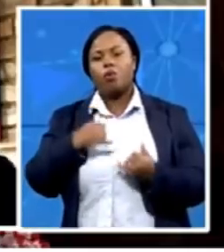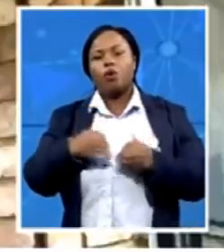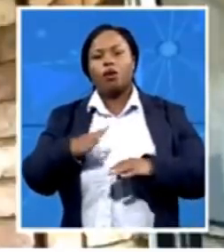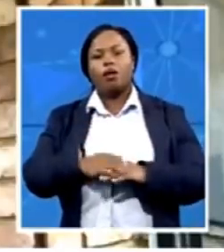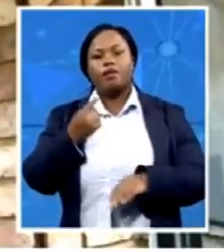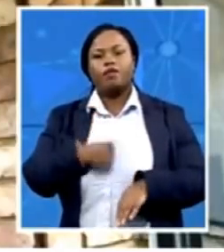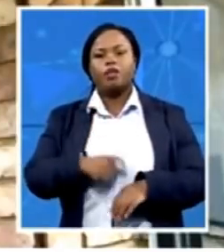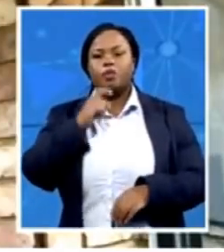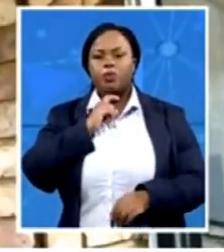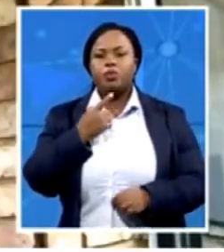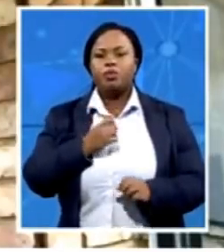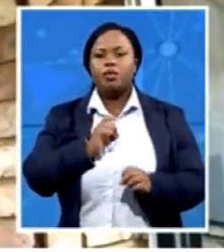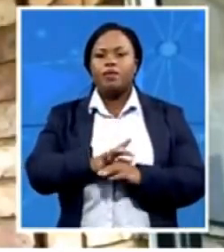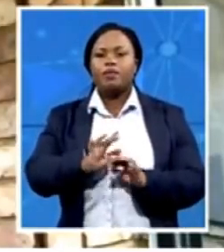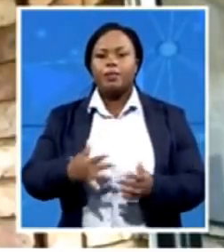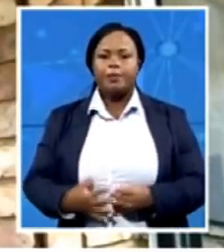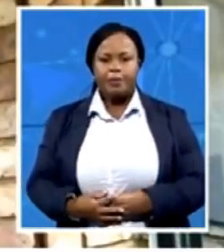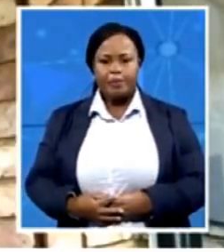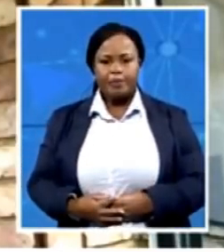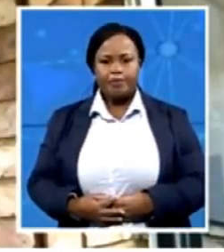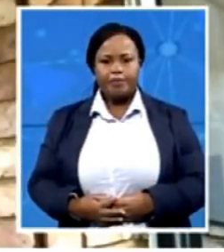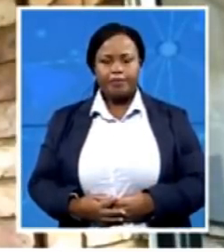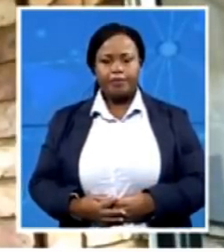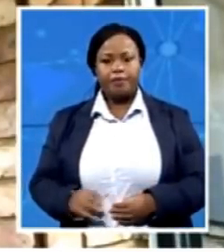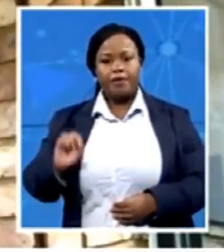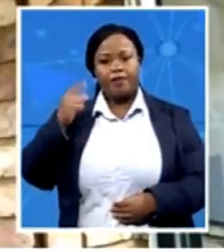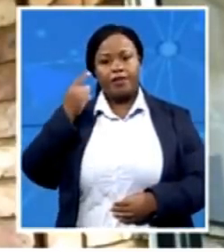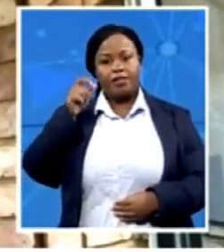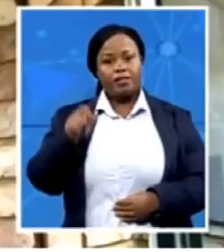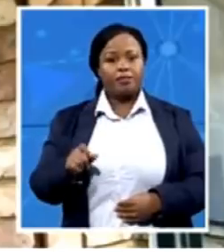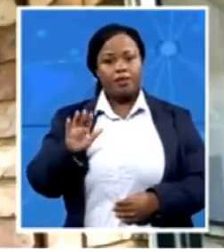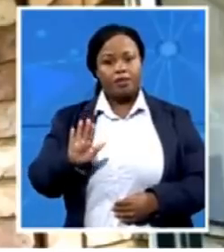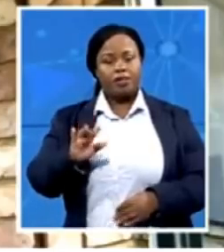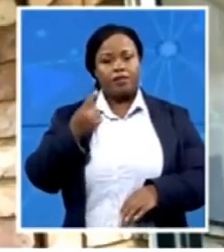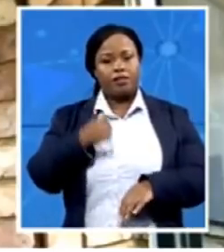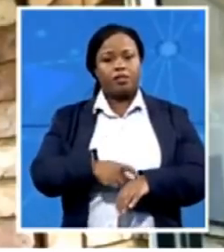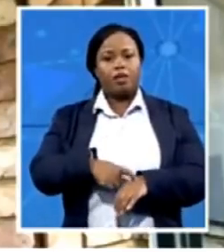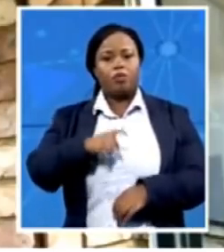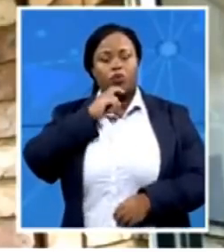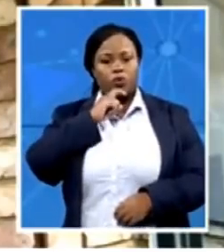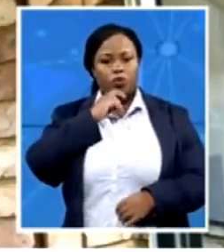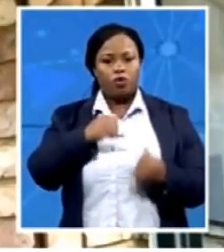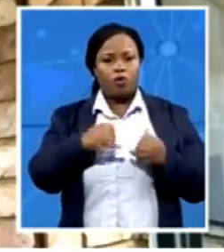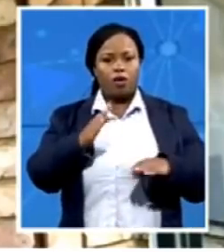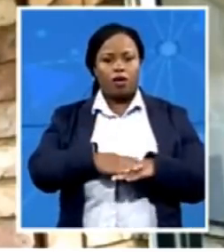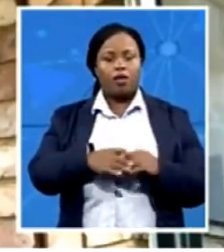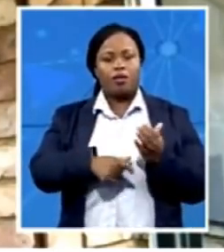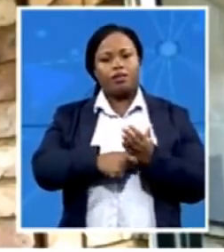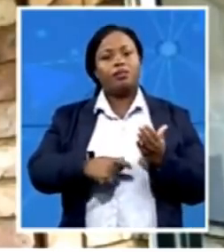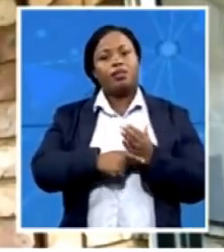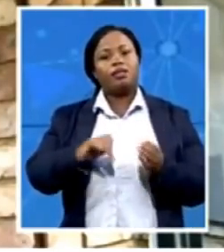So for first-time users of the online channel and taxpayers who are specifically looking for a tax reference